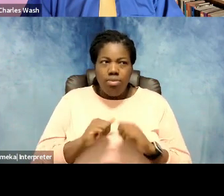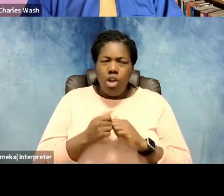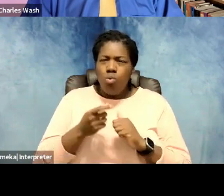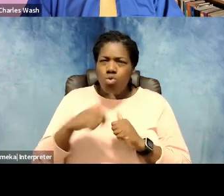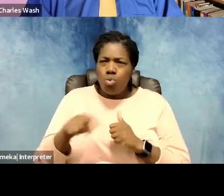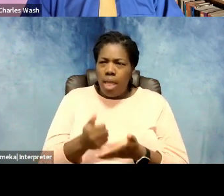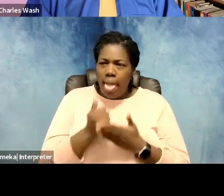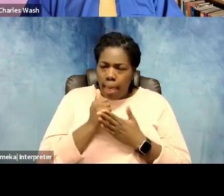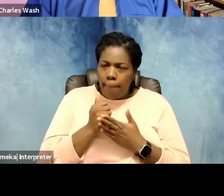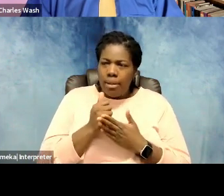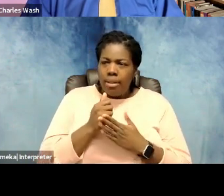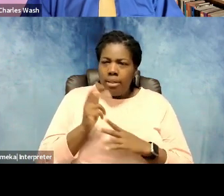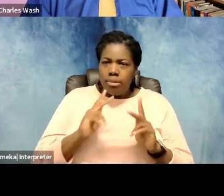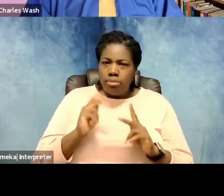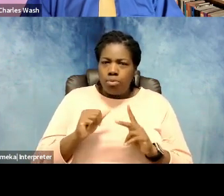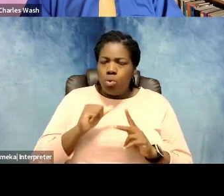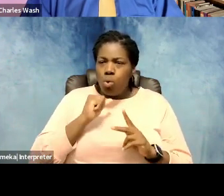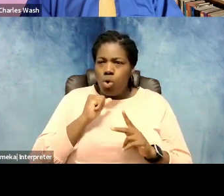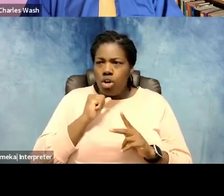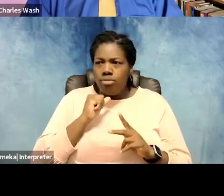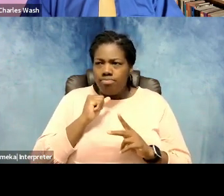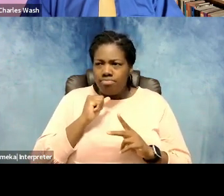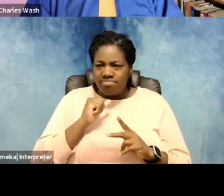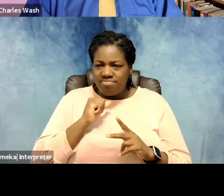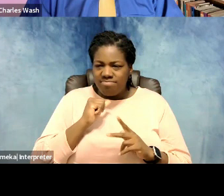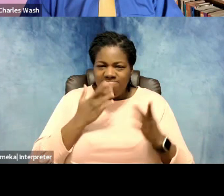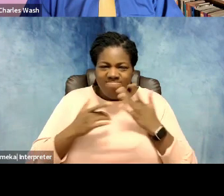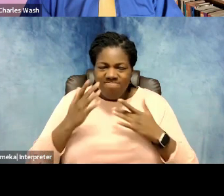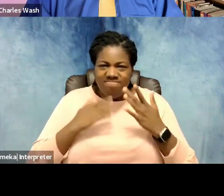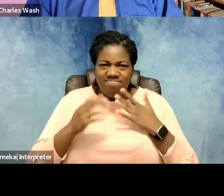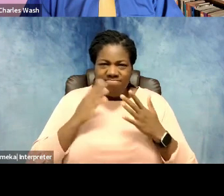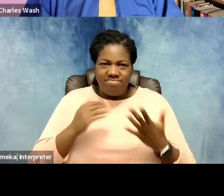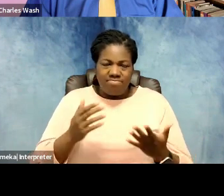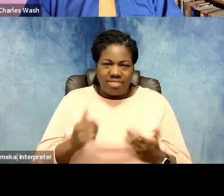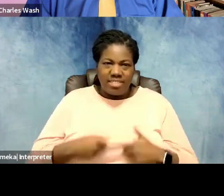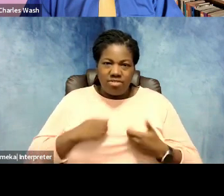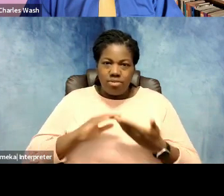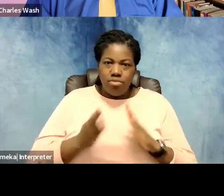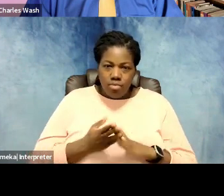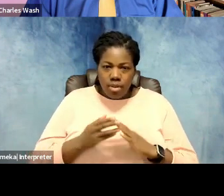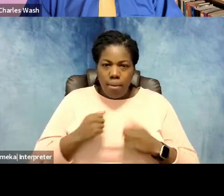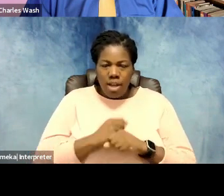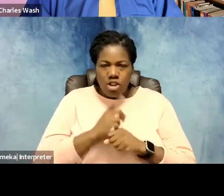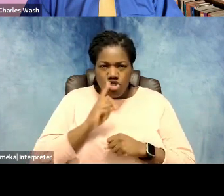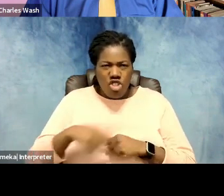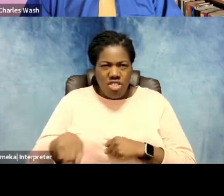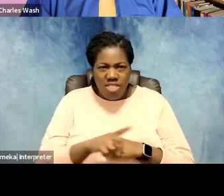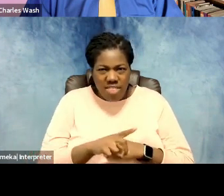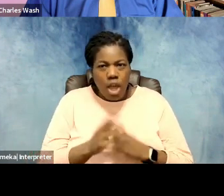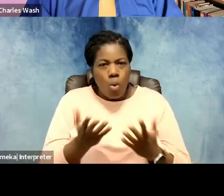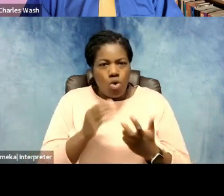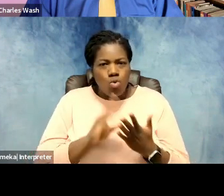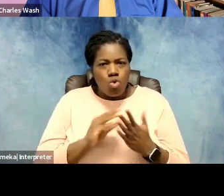those that are underserved living in our community and fueling their excitement around hunger and